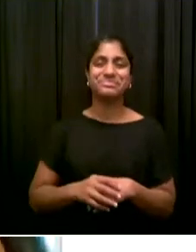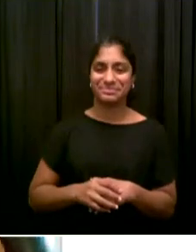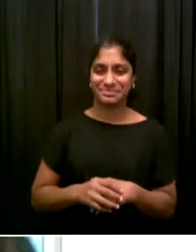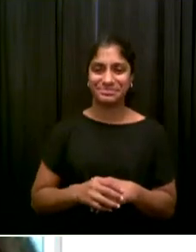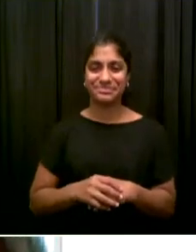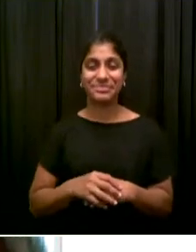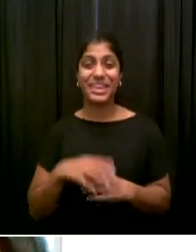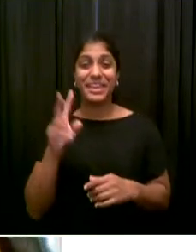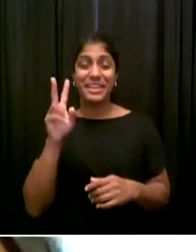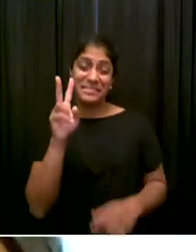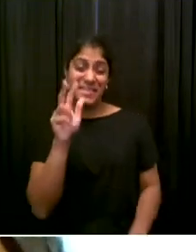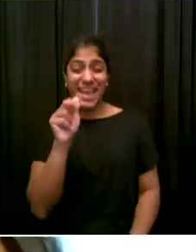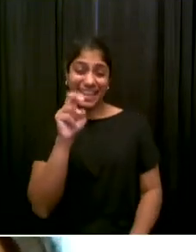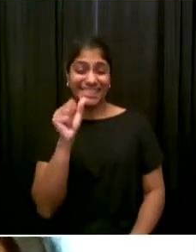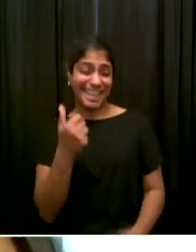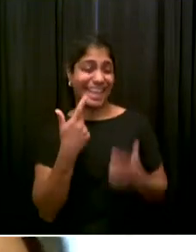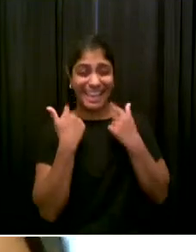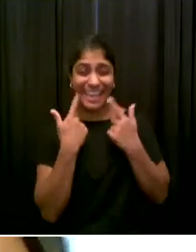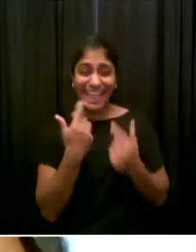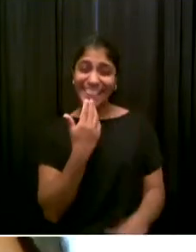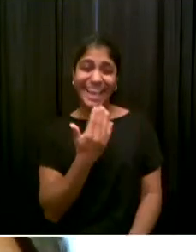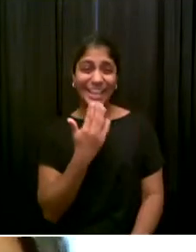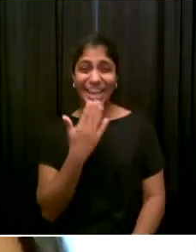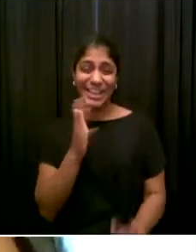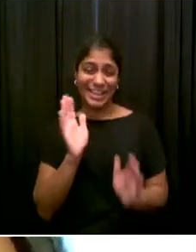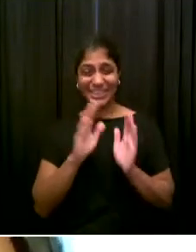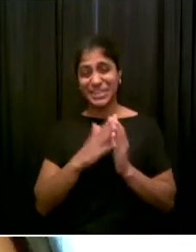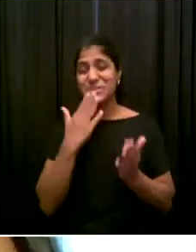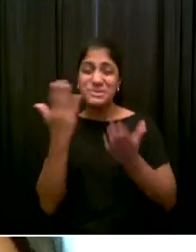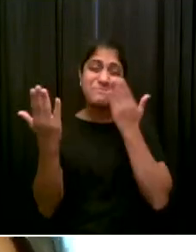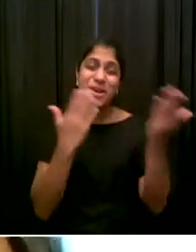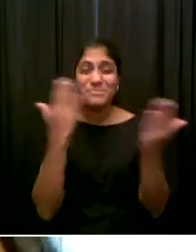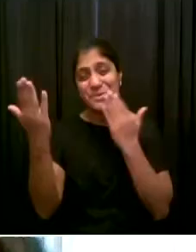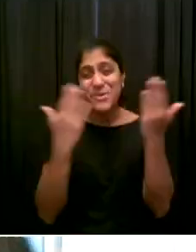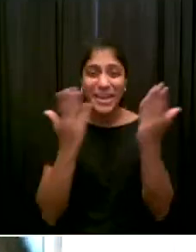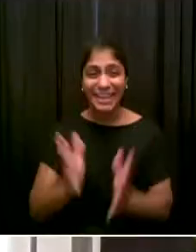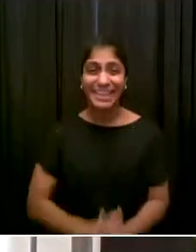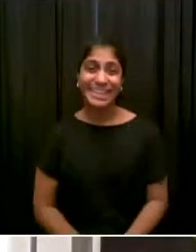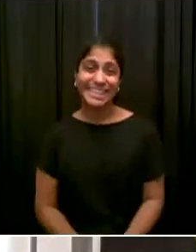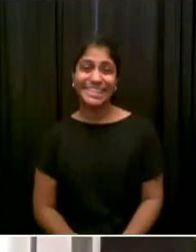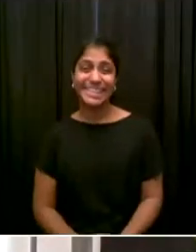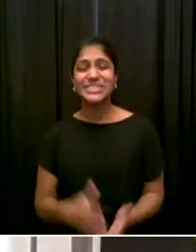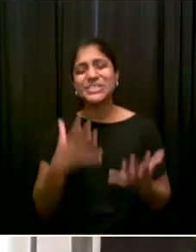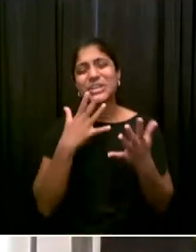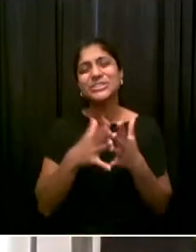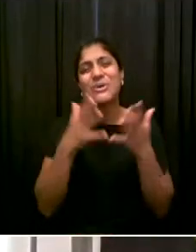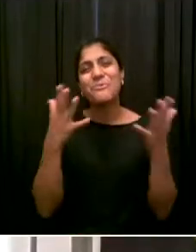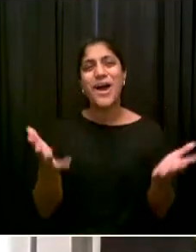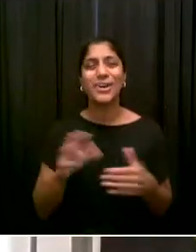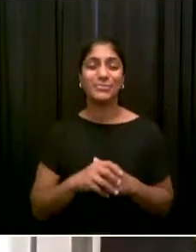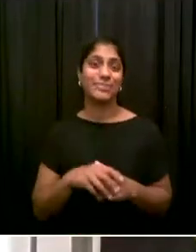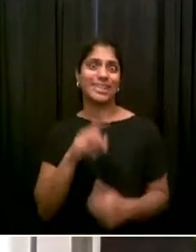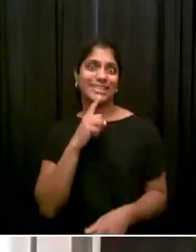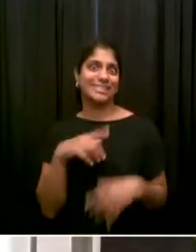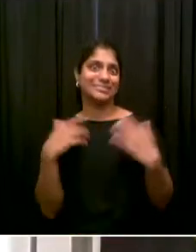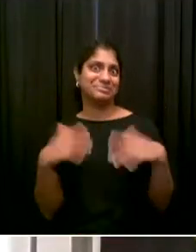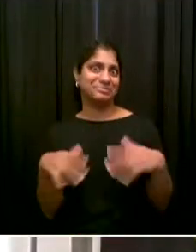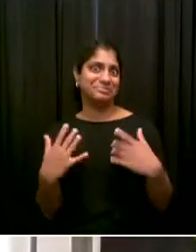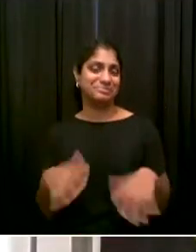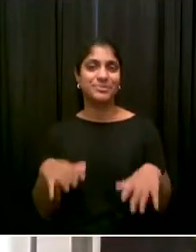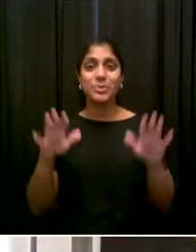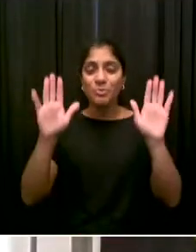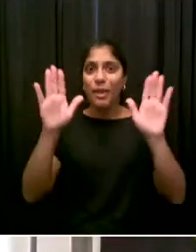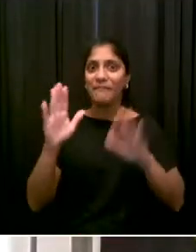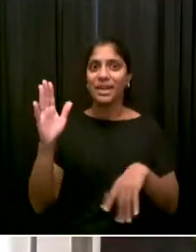Good morning and good morning, Commissioner Shea. Thank you so much. It is truly a great day, and I'm so honored to be a part of today's announcement